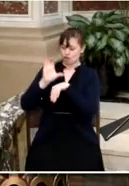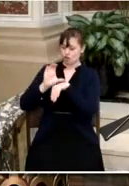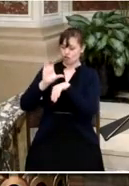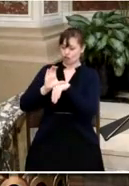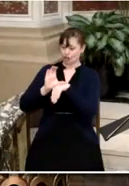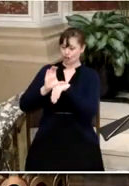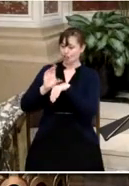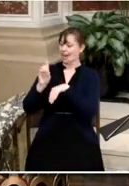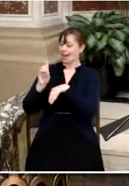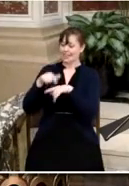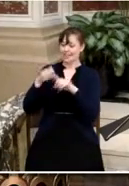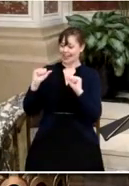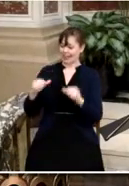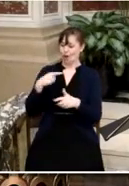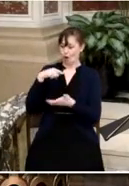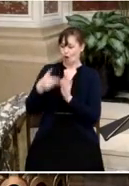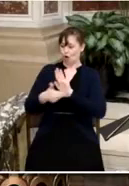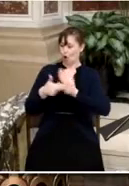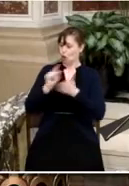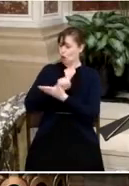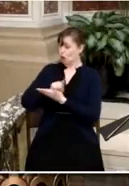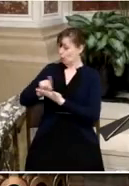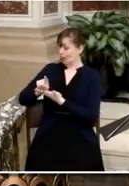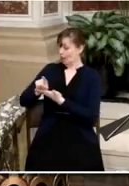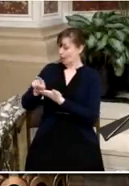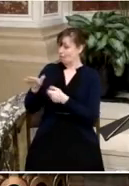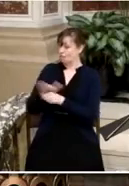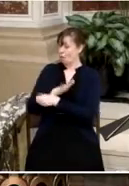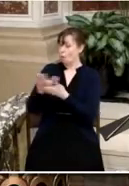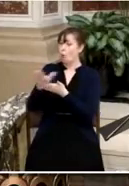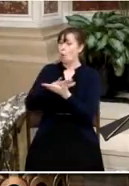call this entire week holy.